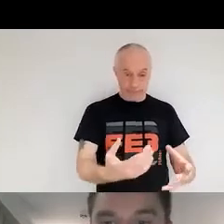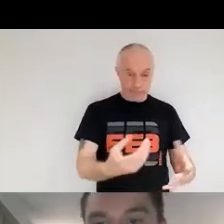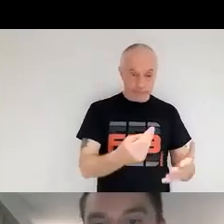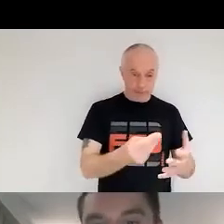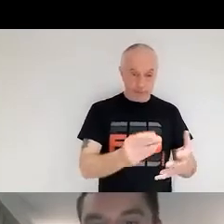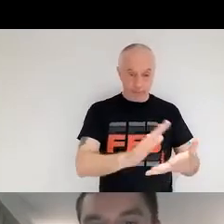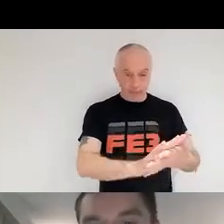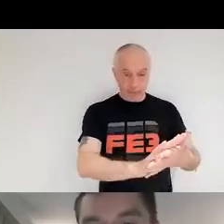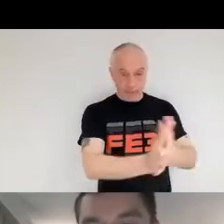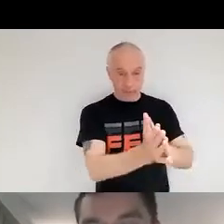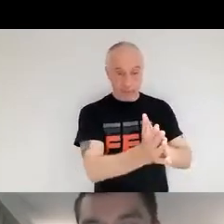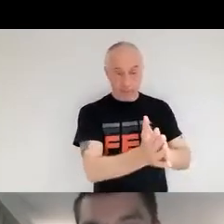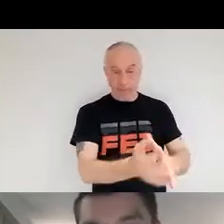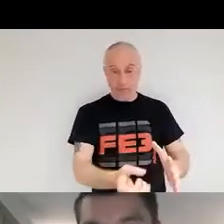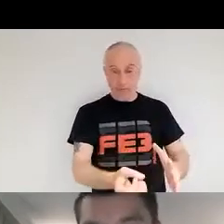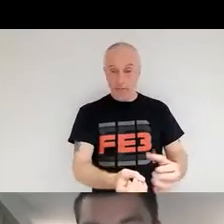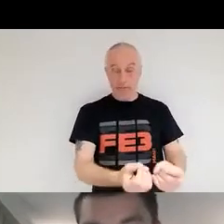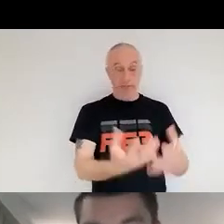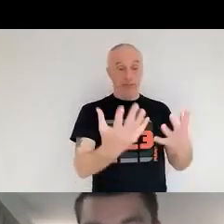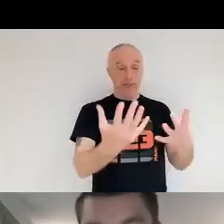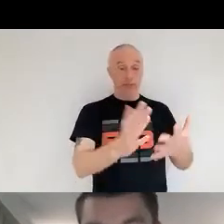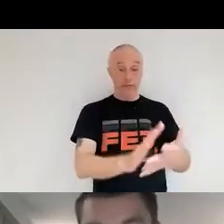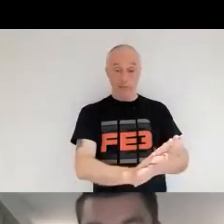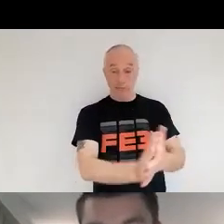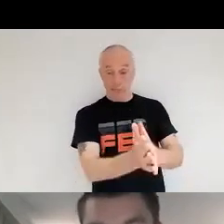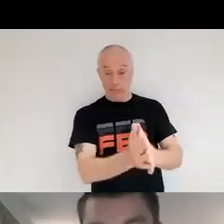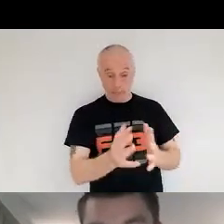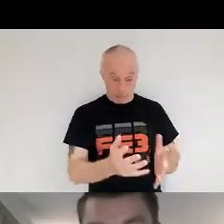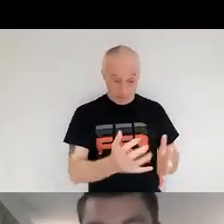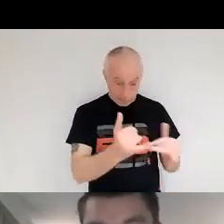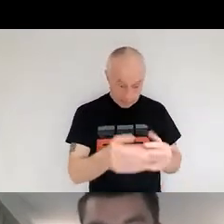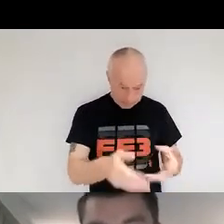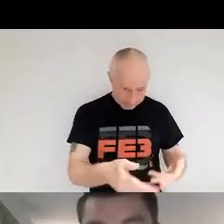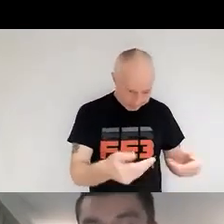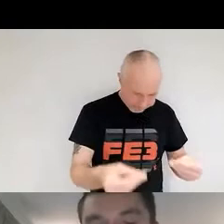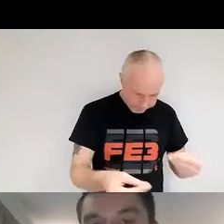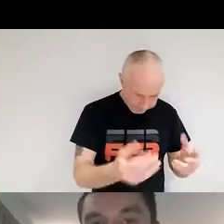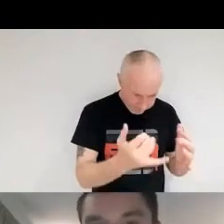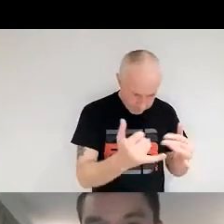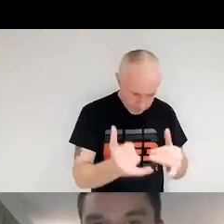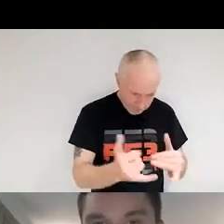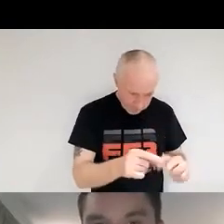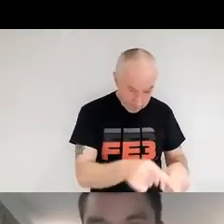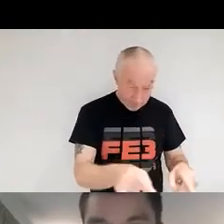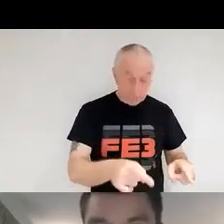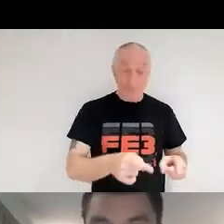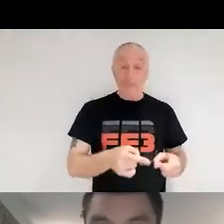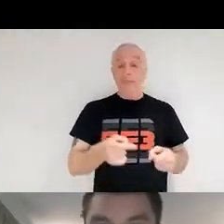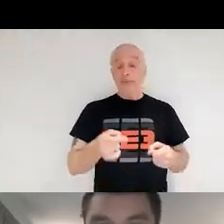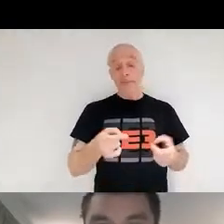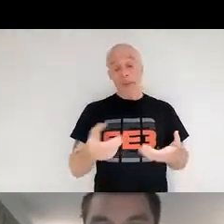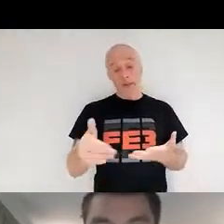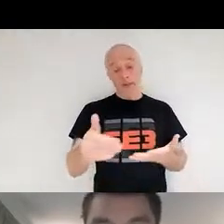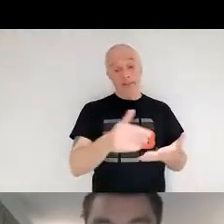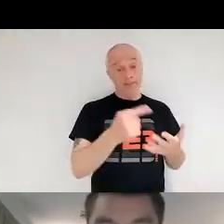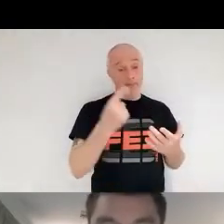occurred, and that sort of developed the evidence base across